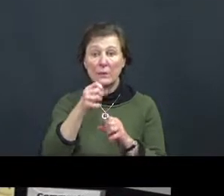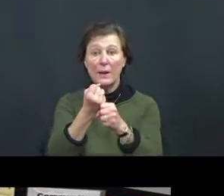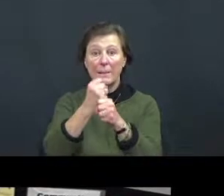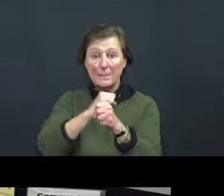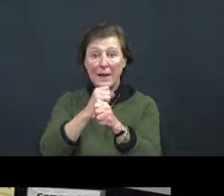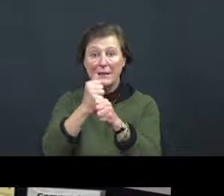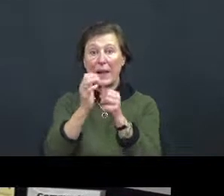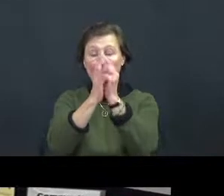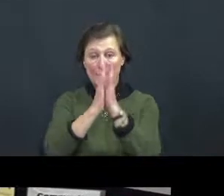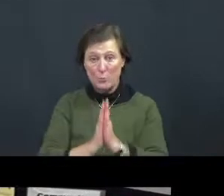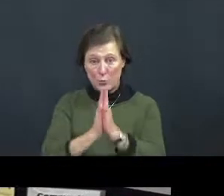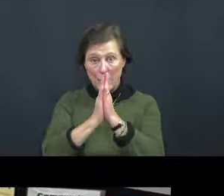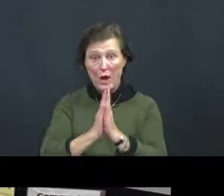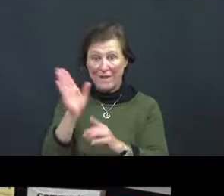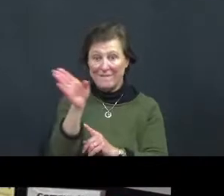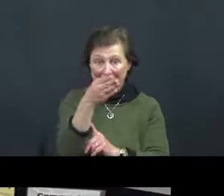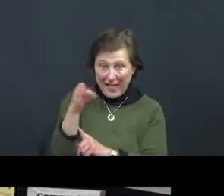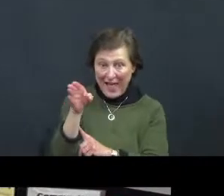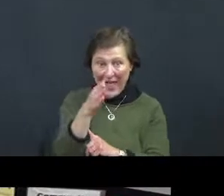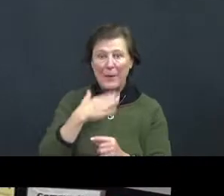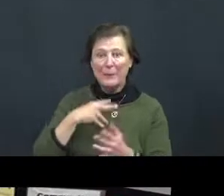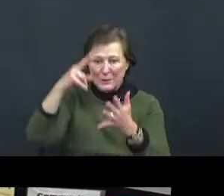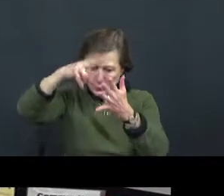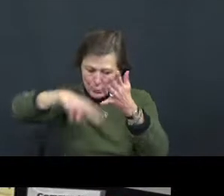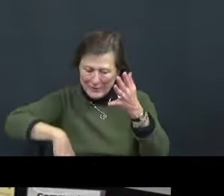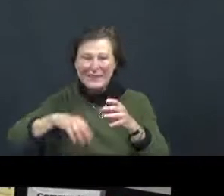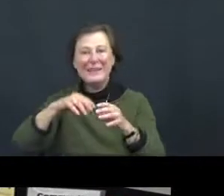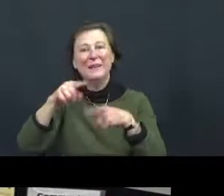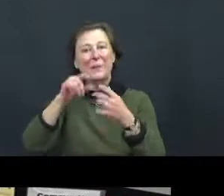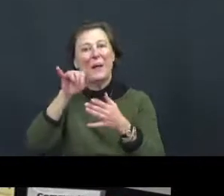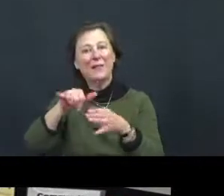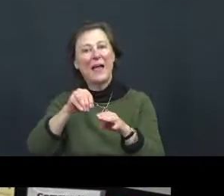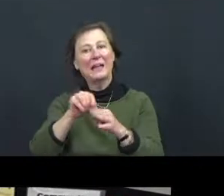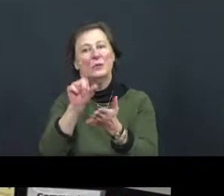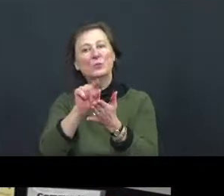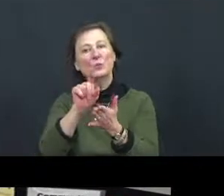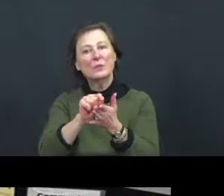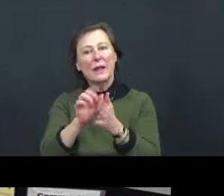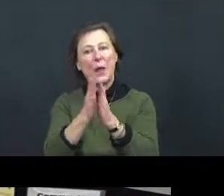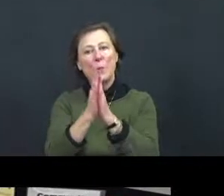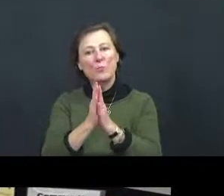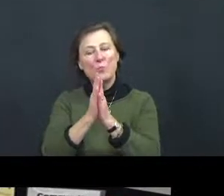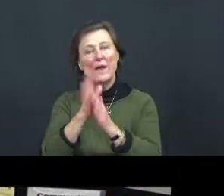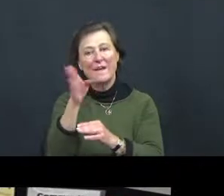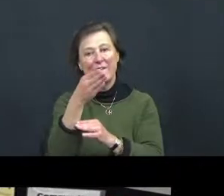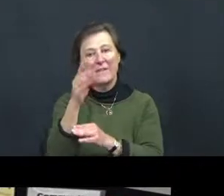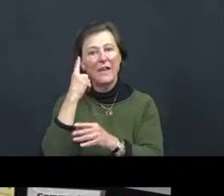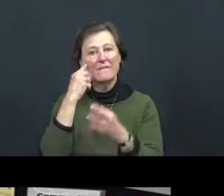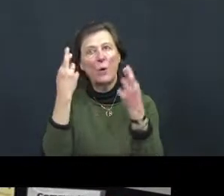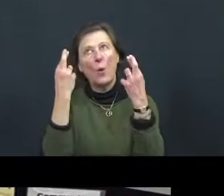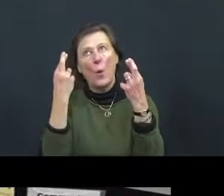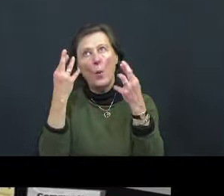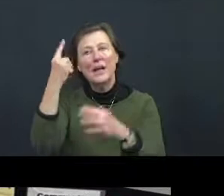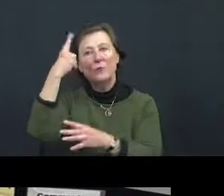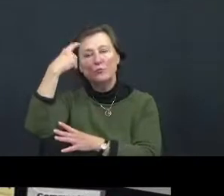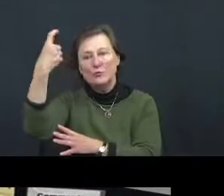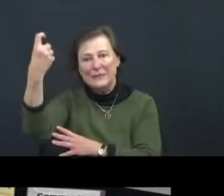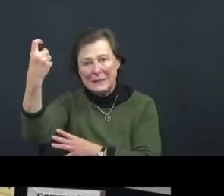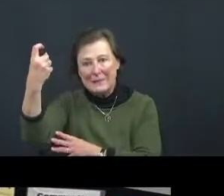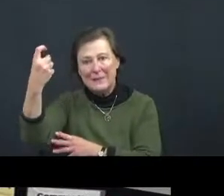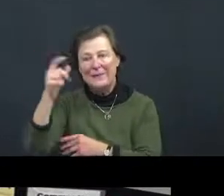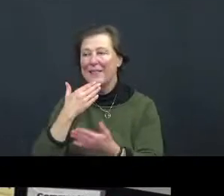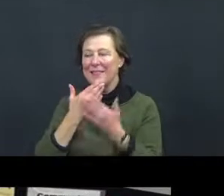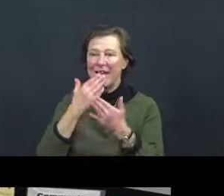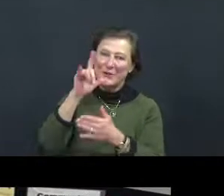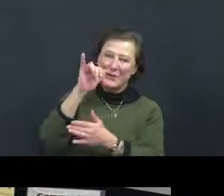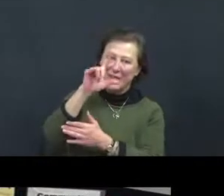Prayer Flag project. Please read about that in our newsletter. Prayer flags for our hopes and dreams. And thank you,